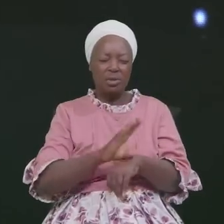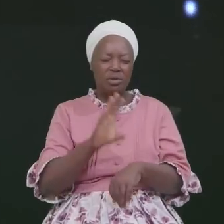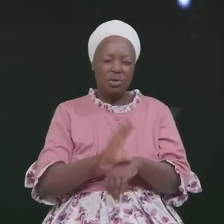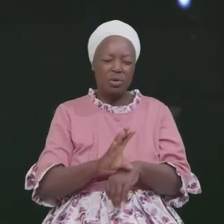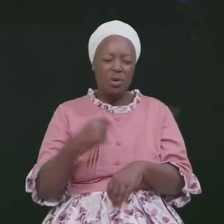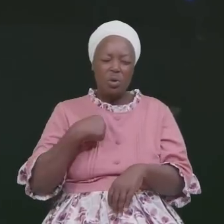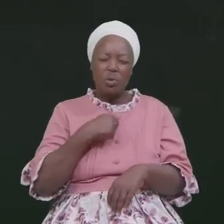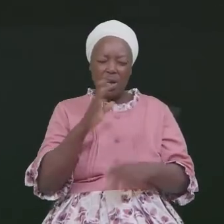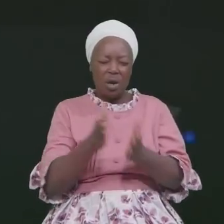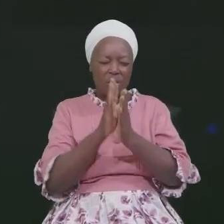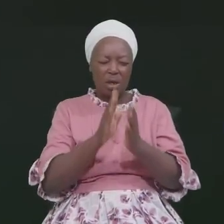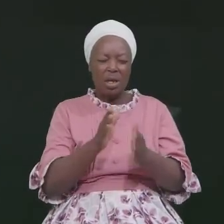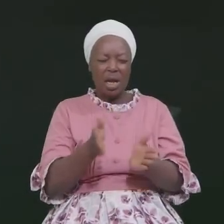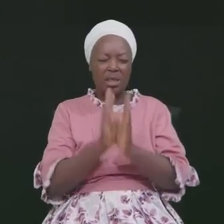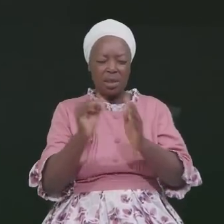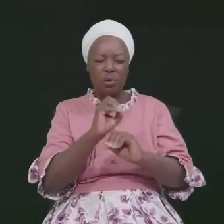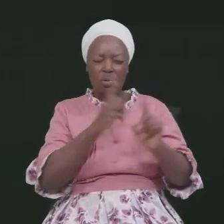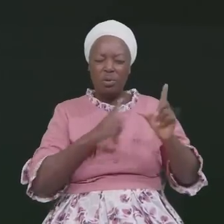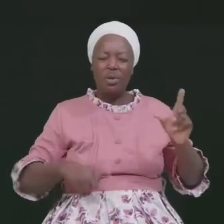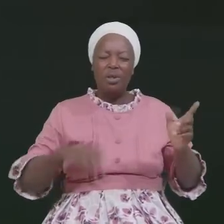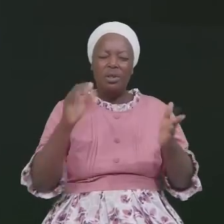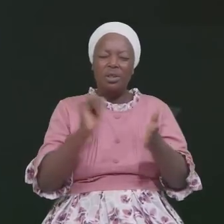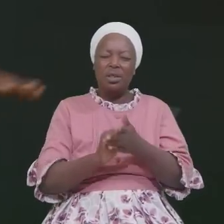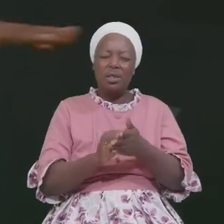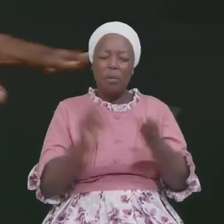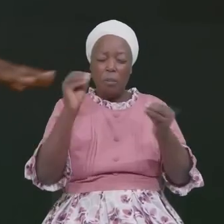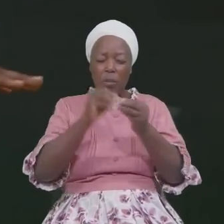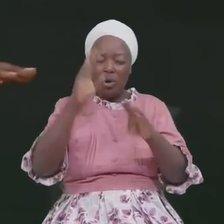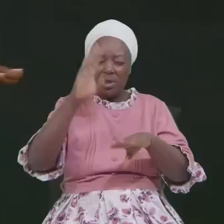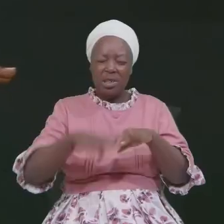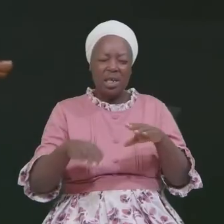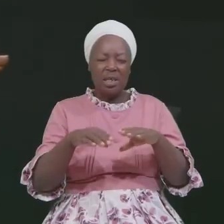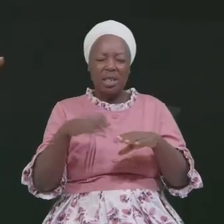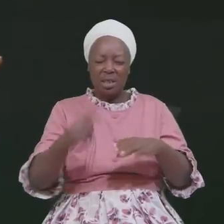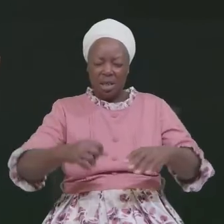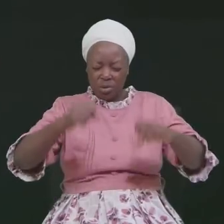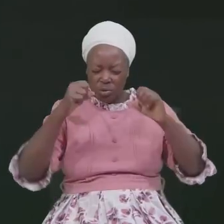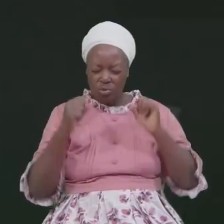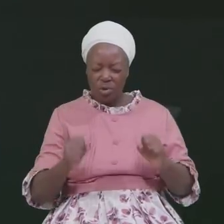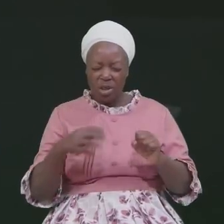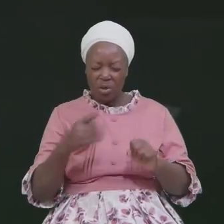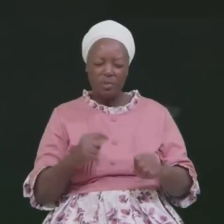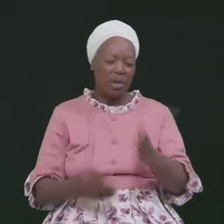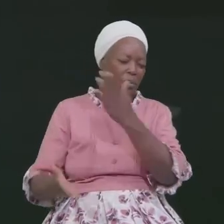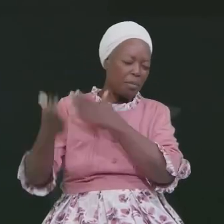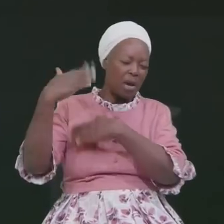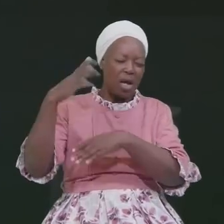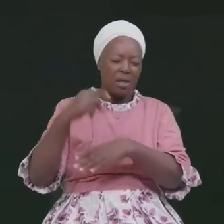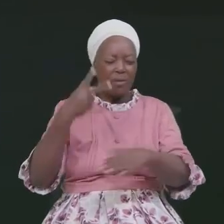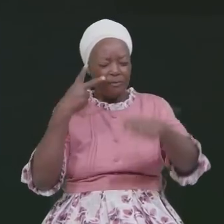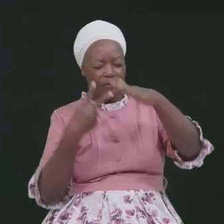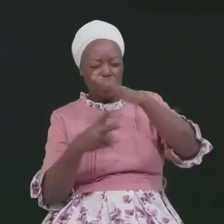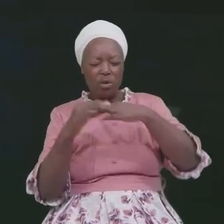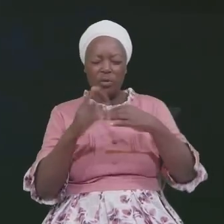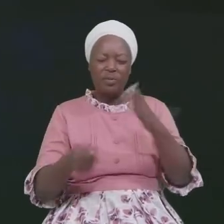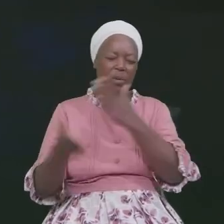are asking, O Lord, that more than the strength of the past, the vision of the